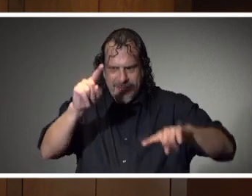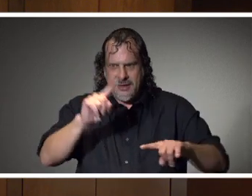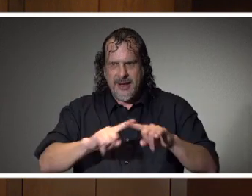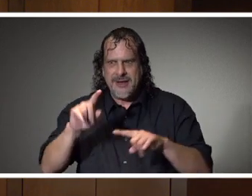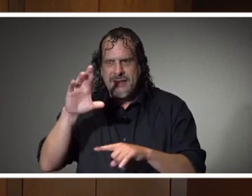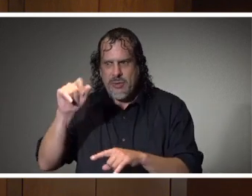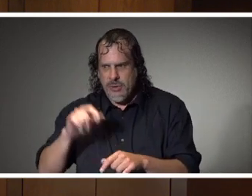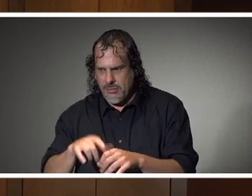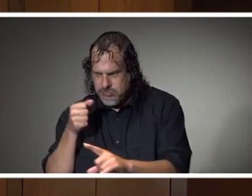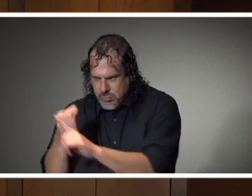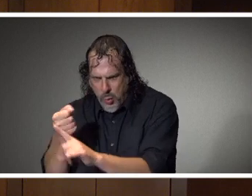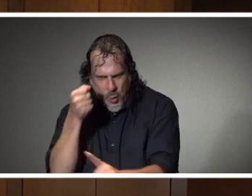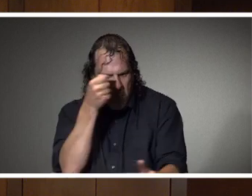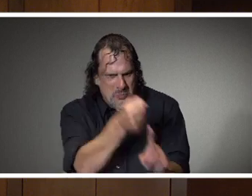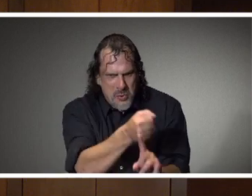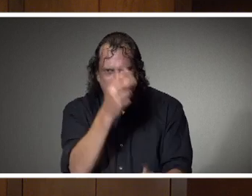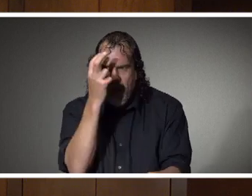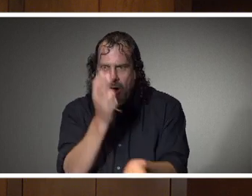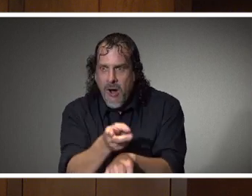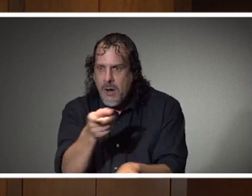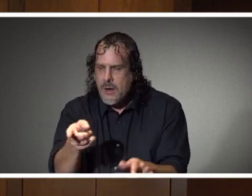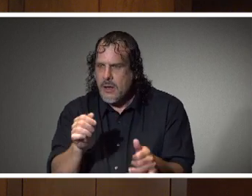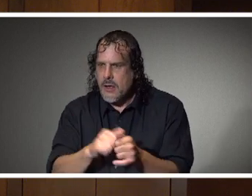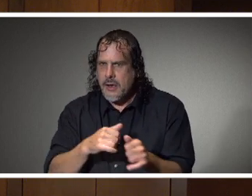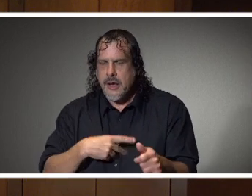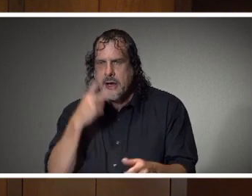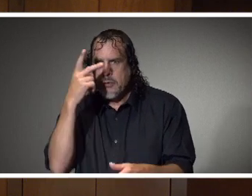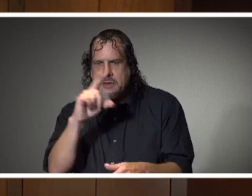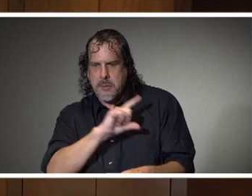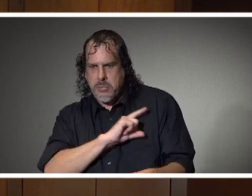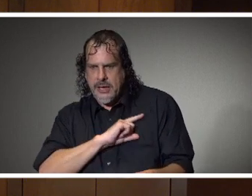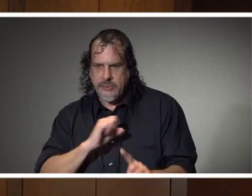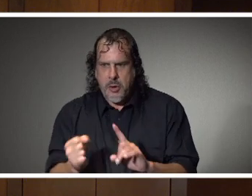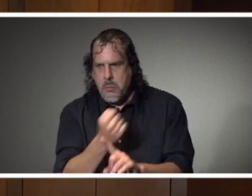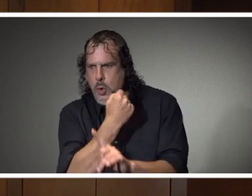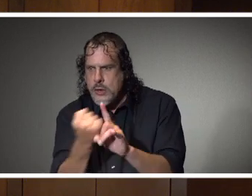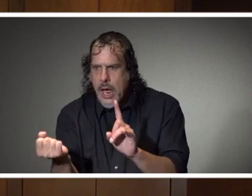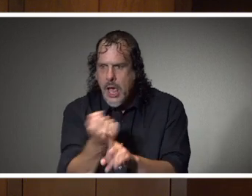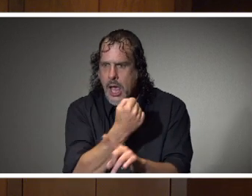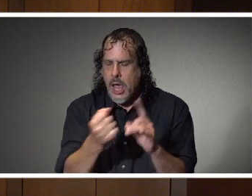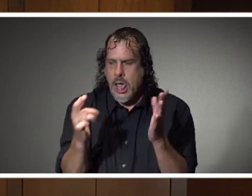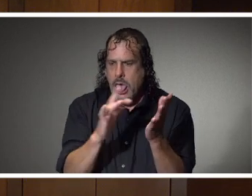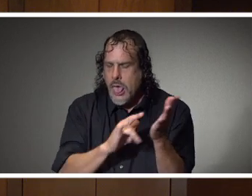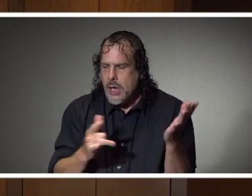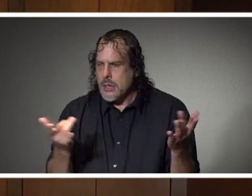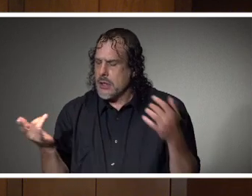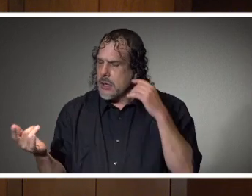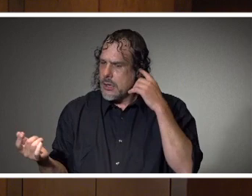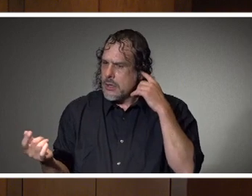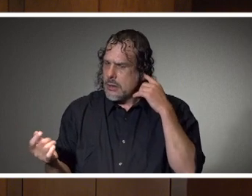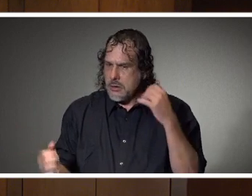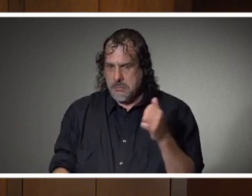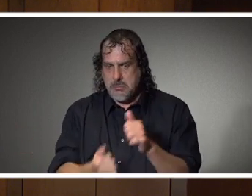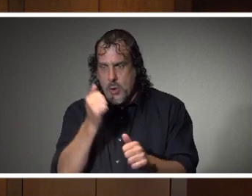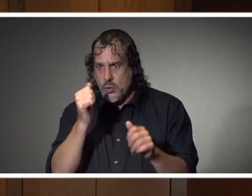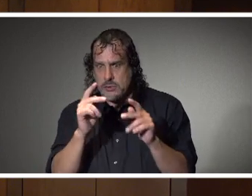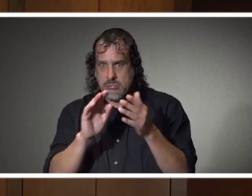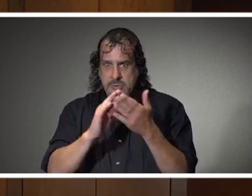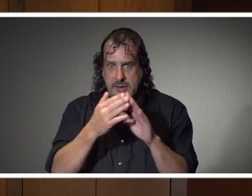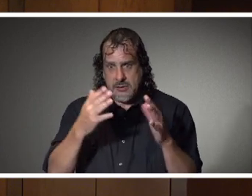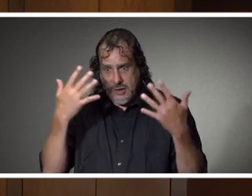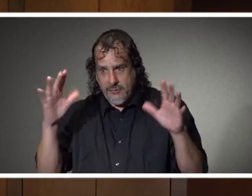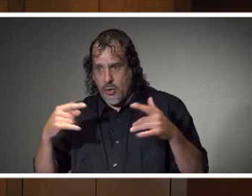sort of moment of reckoning in the nation right now around police brutality, some states like Ohio are considering, and some cities have